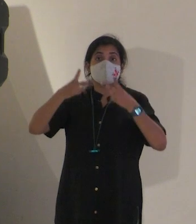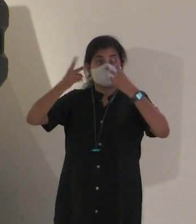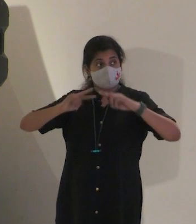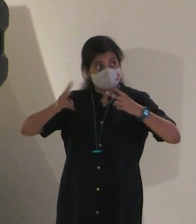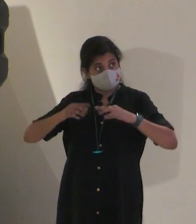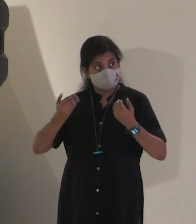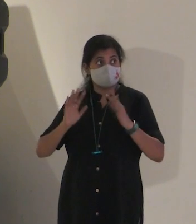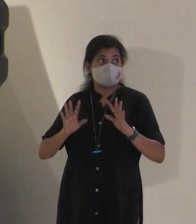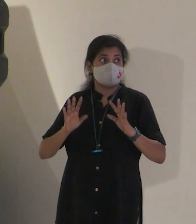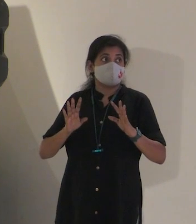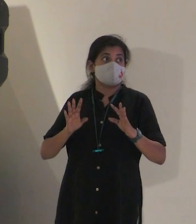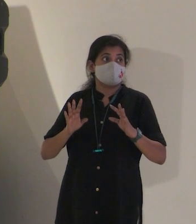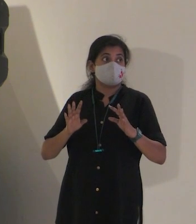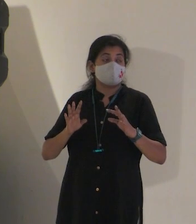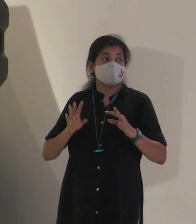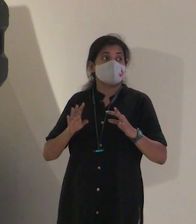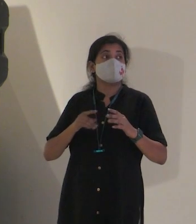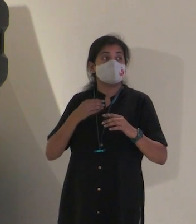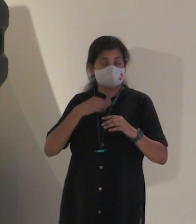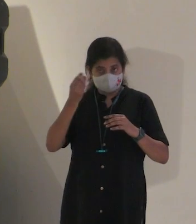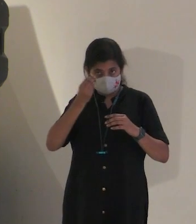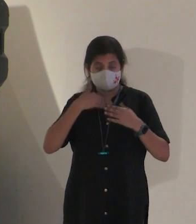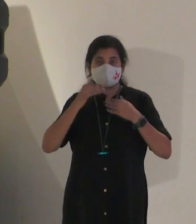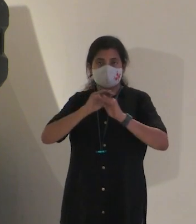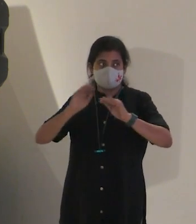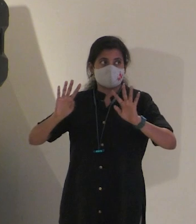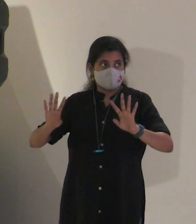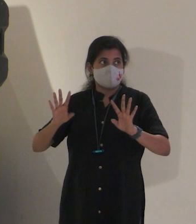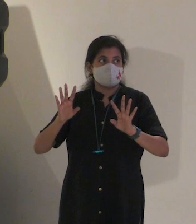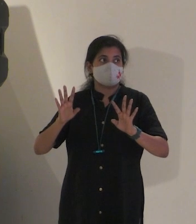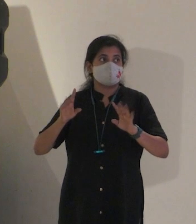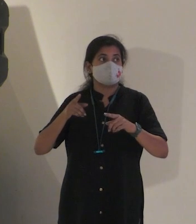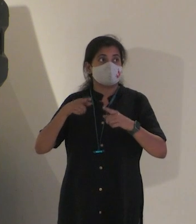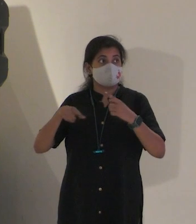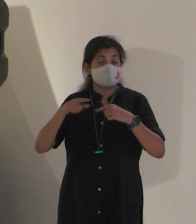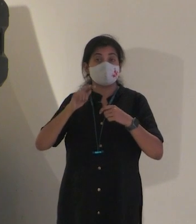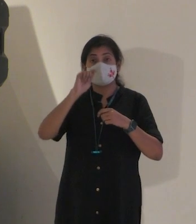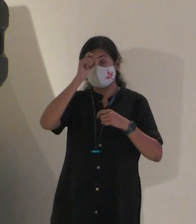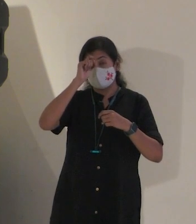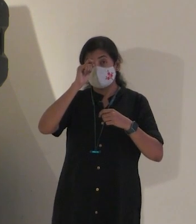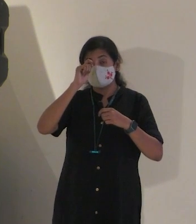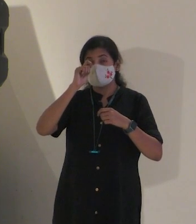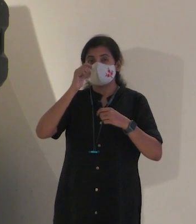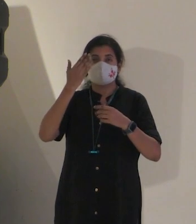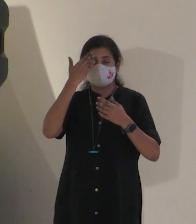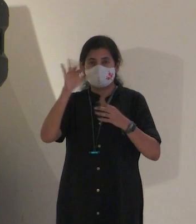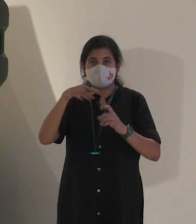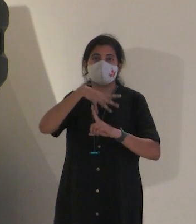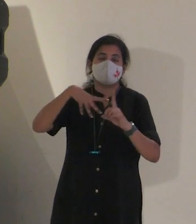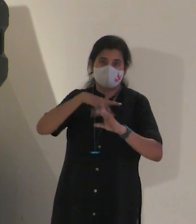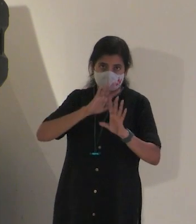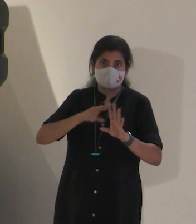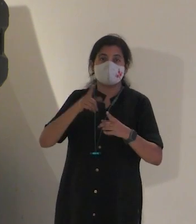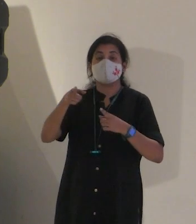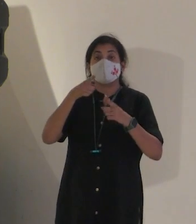And we heard that some of the students who are from non-English speaking backgrounds, they read a story on Pari.